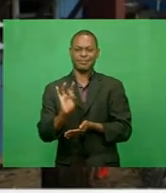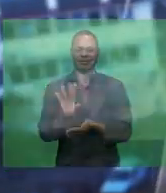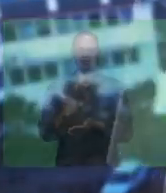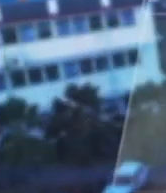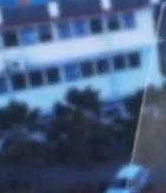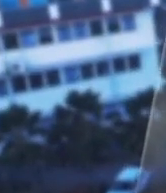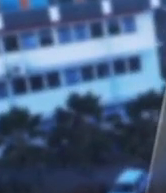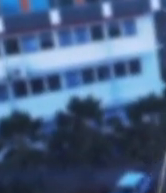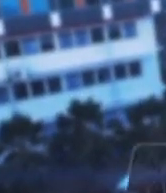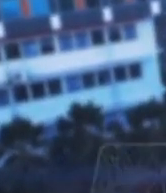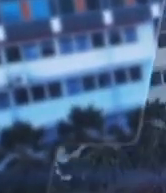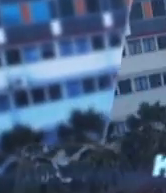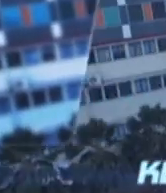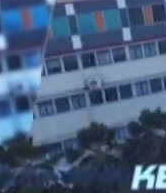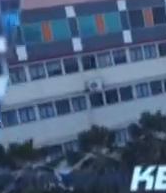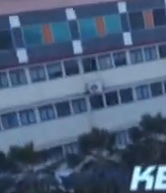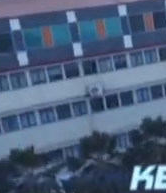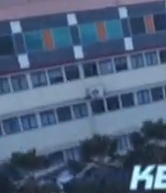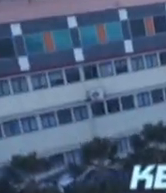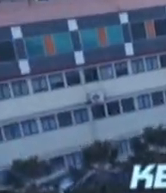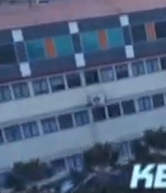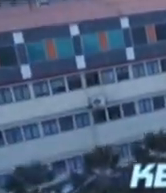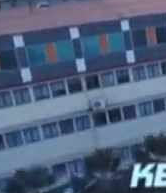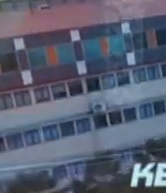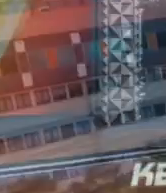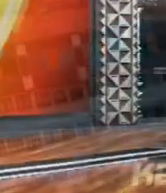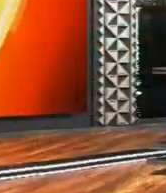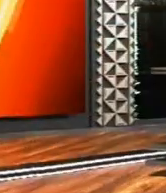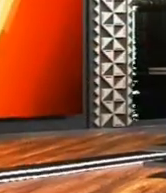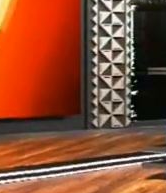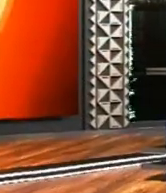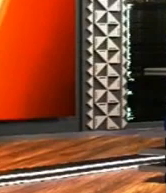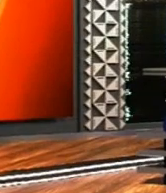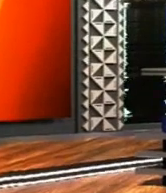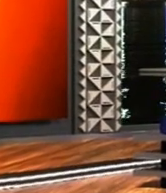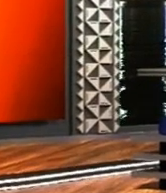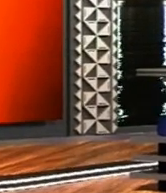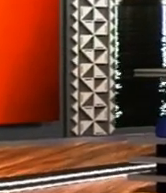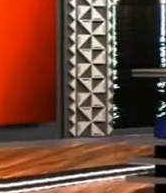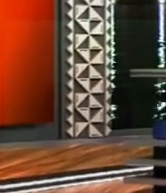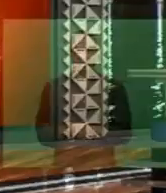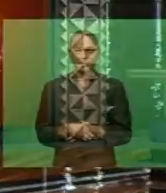Fijians. From the studios of FBC Suva, Atera Lendua.